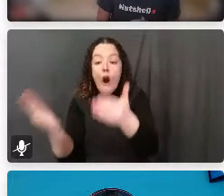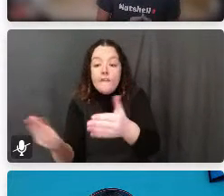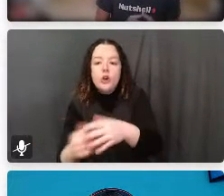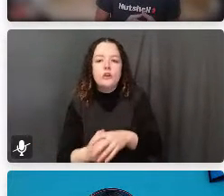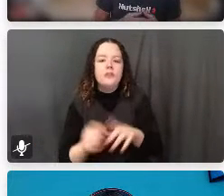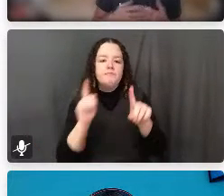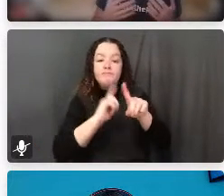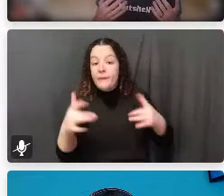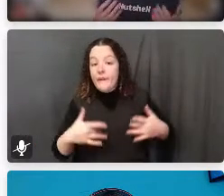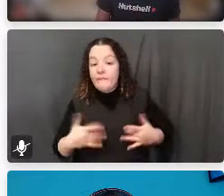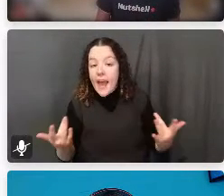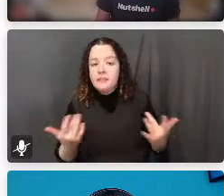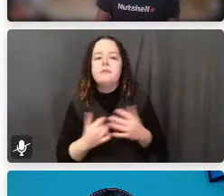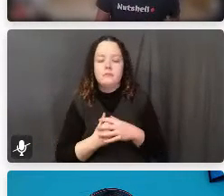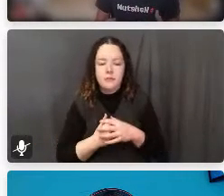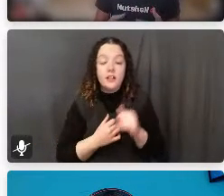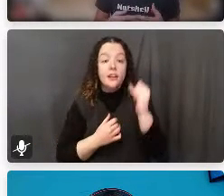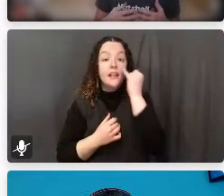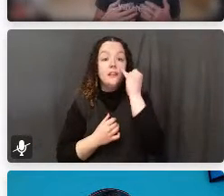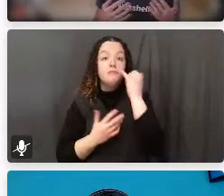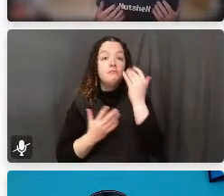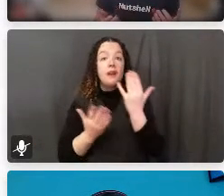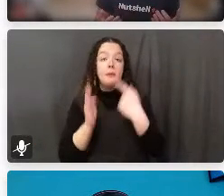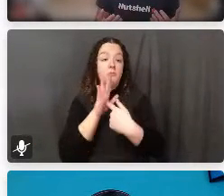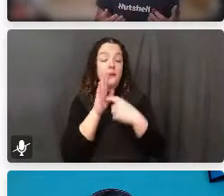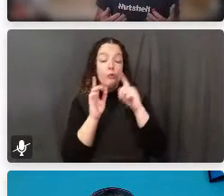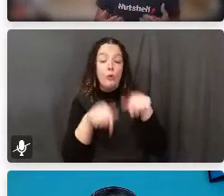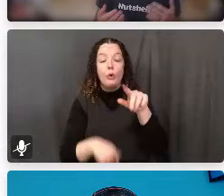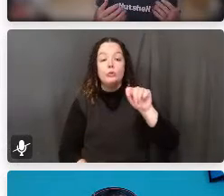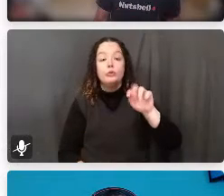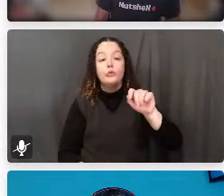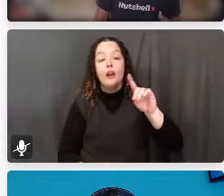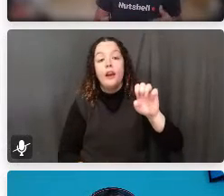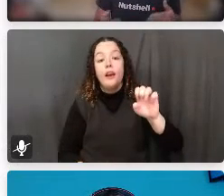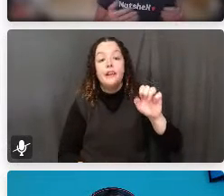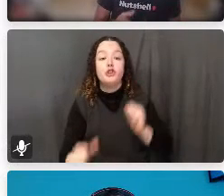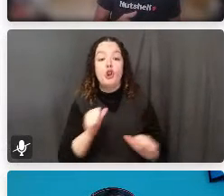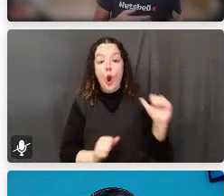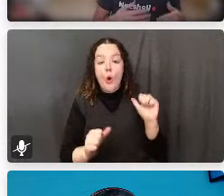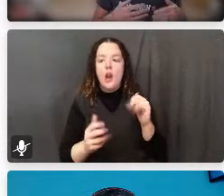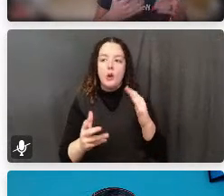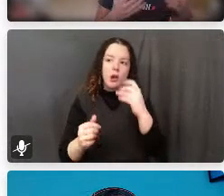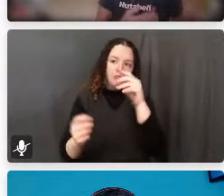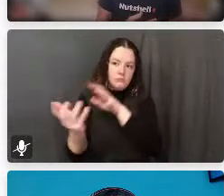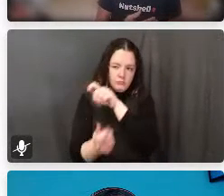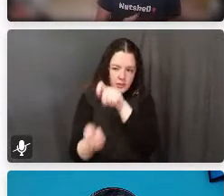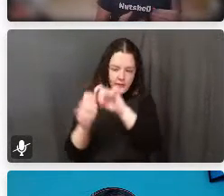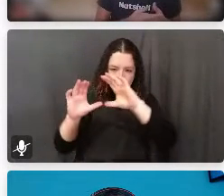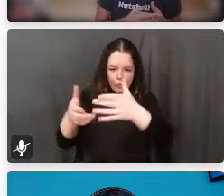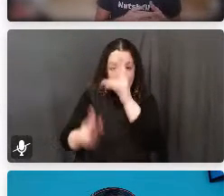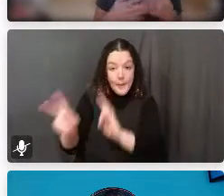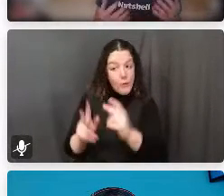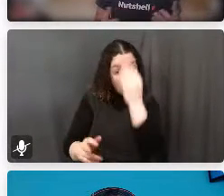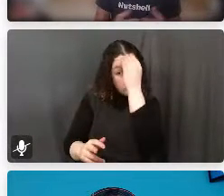So if you're attending a trade show and you want to let everyone know within a specific industry or client cohort or geographic region,